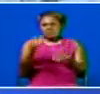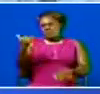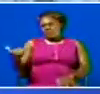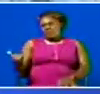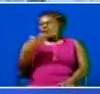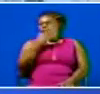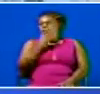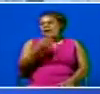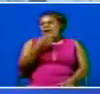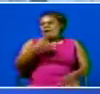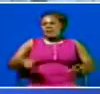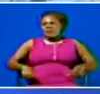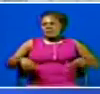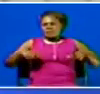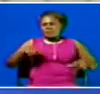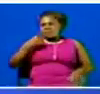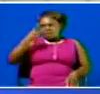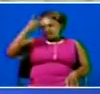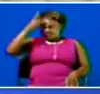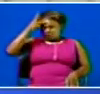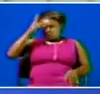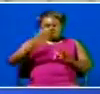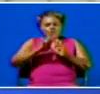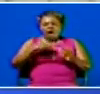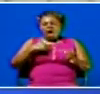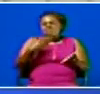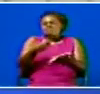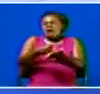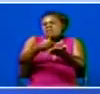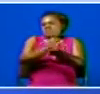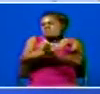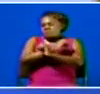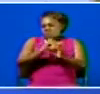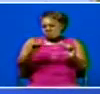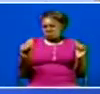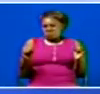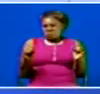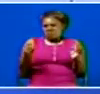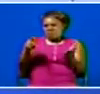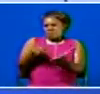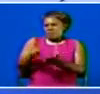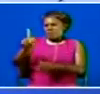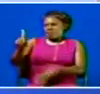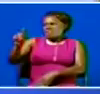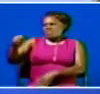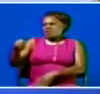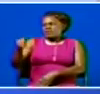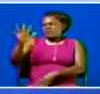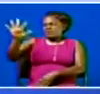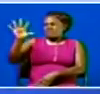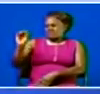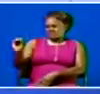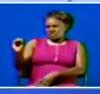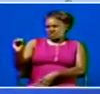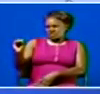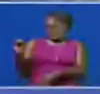man still living with his parents with no meaningful source of income, he's had to pay 1,050 shillings for